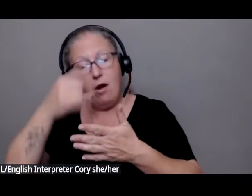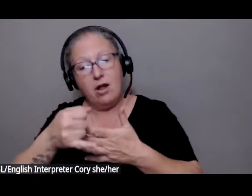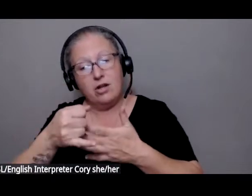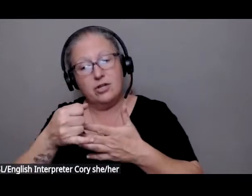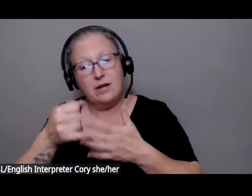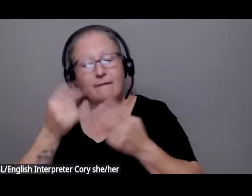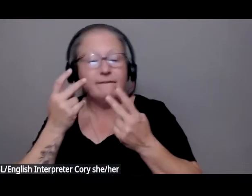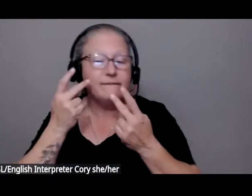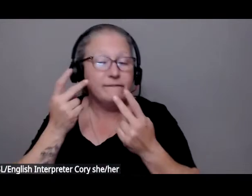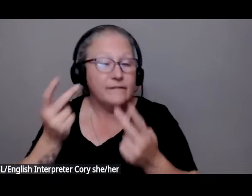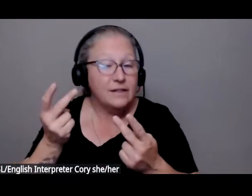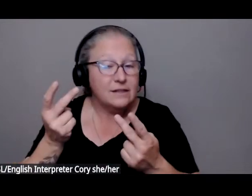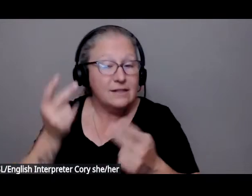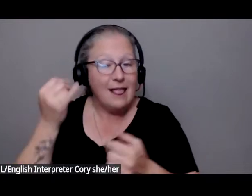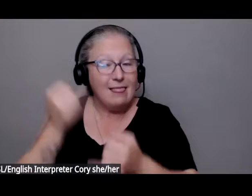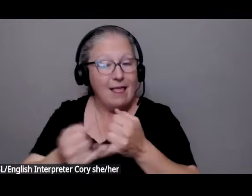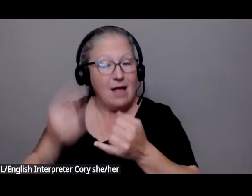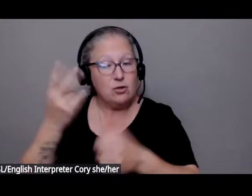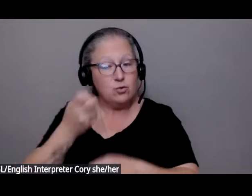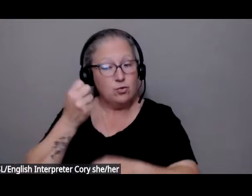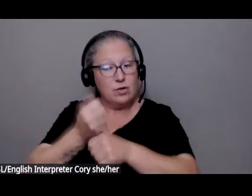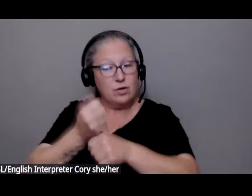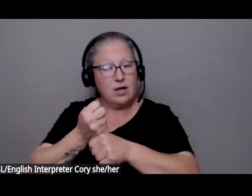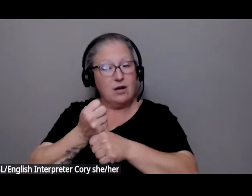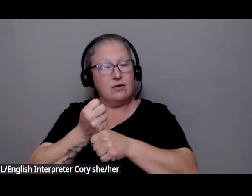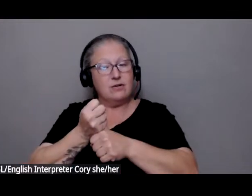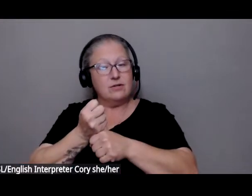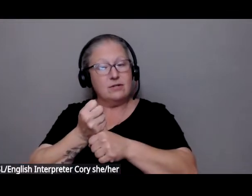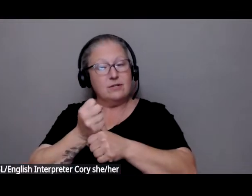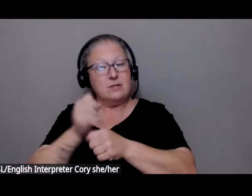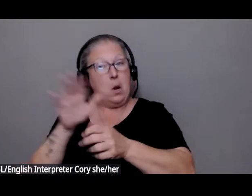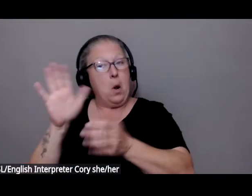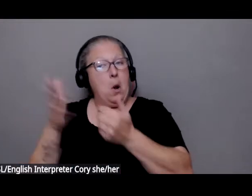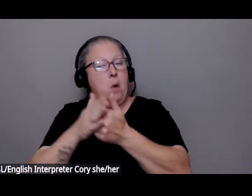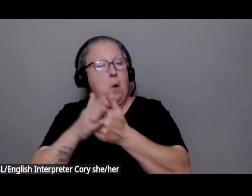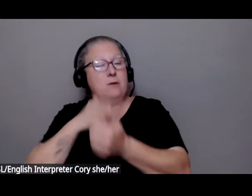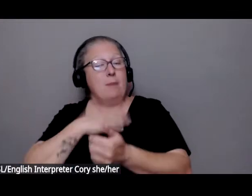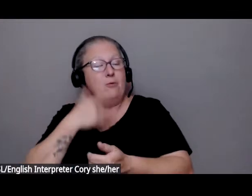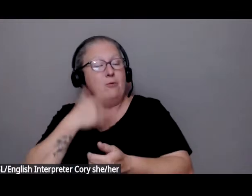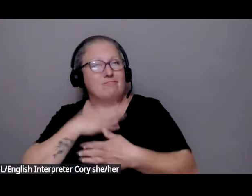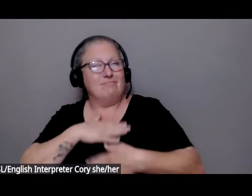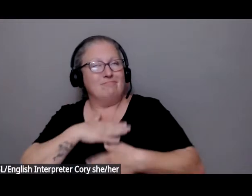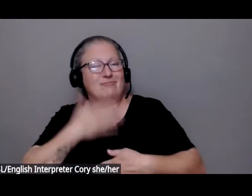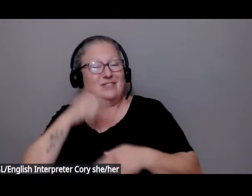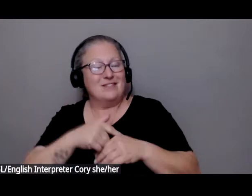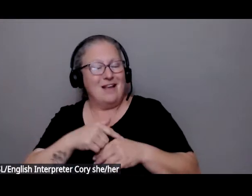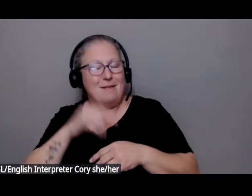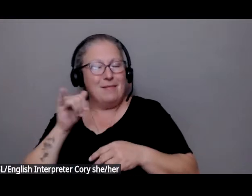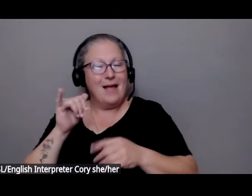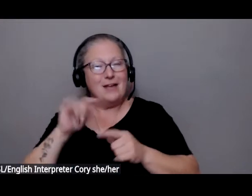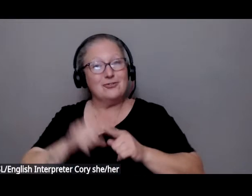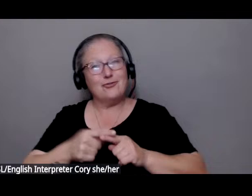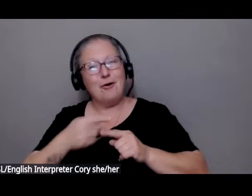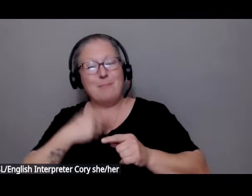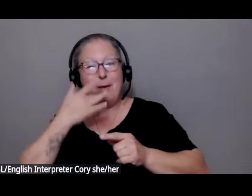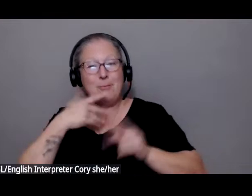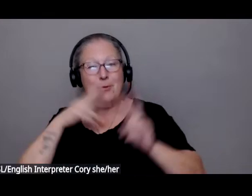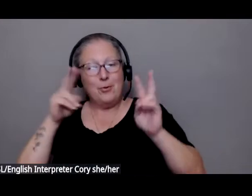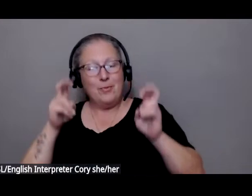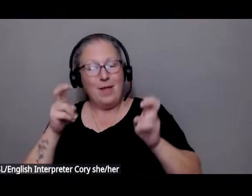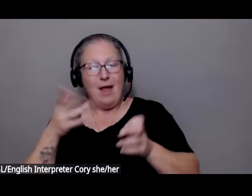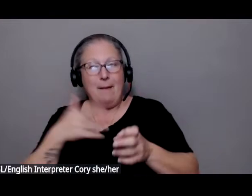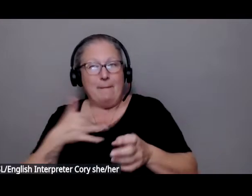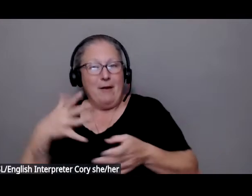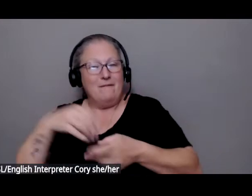which the last couple of years is actually centered around my birthday. So I've had a really good time. It's like the kickoff for my birthday. So it usually involves food or